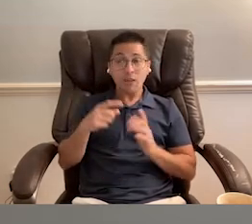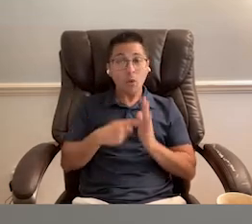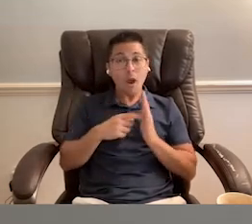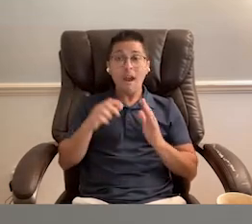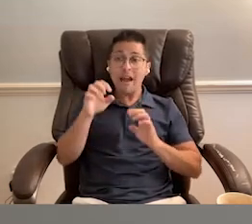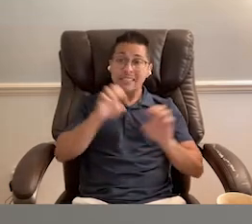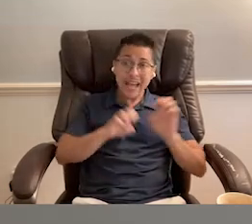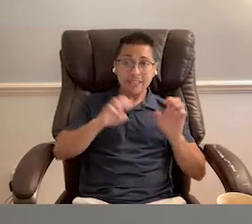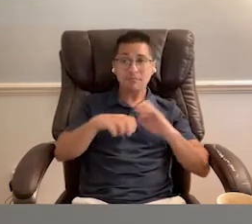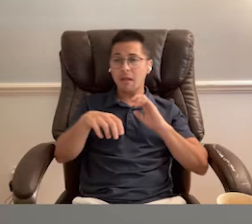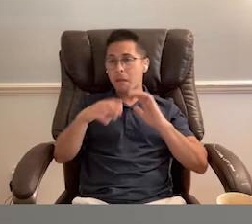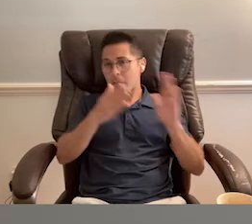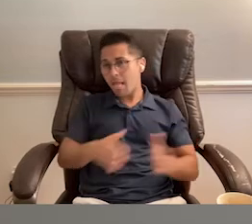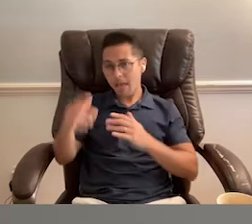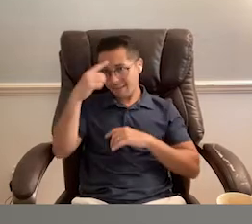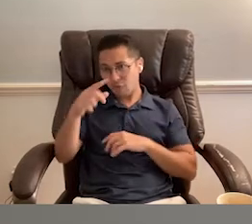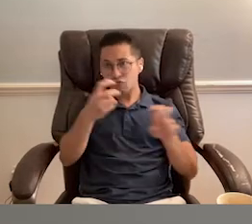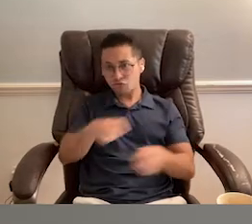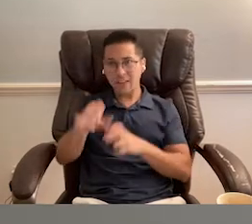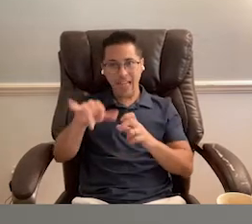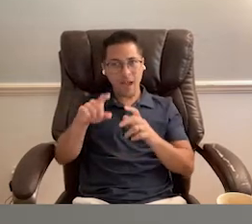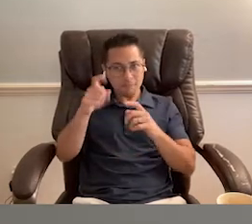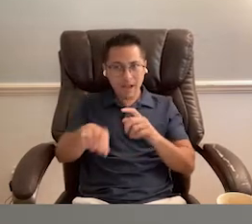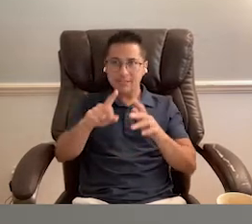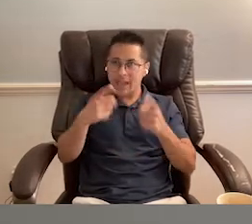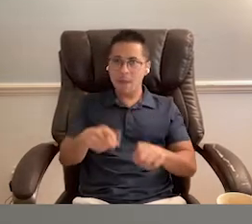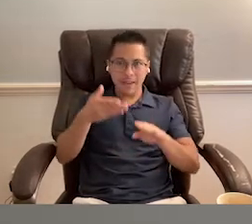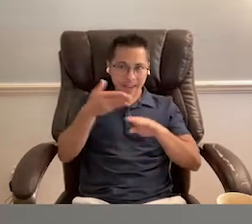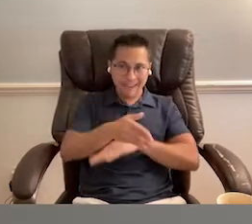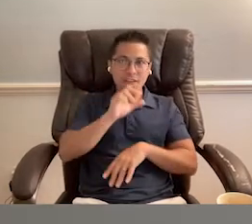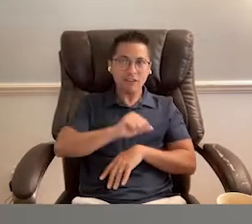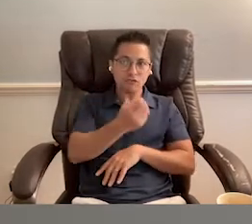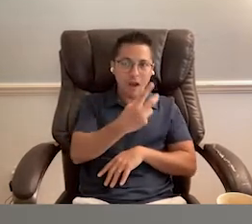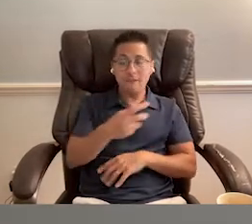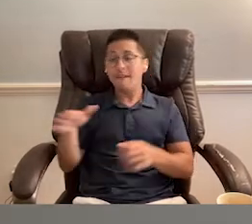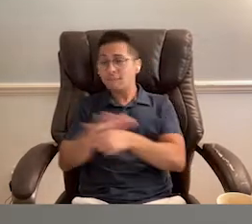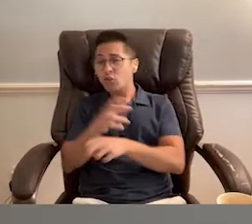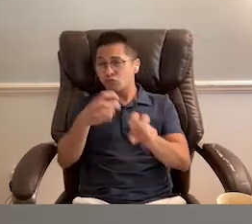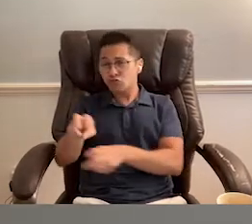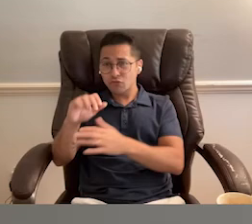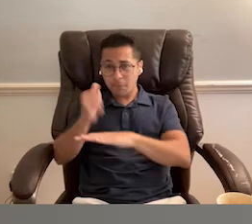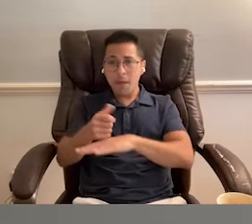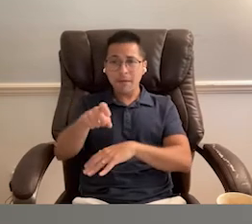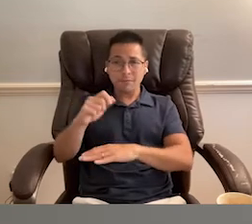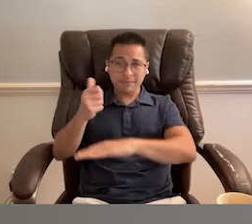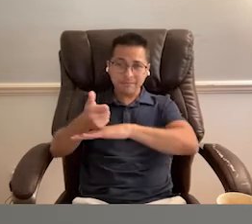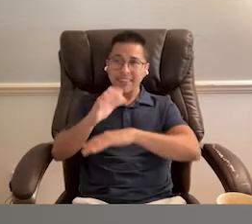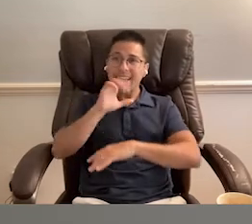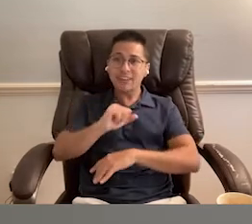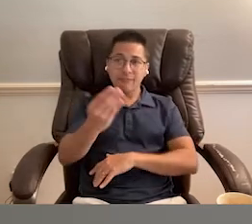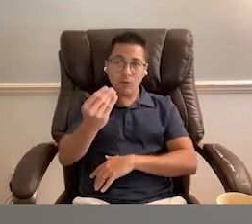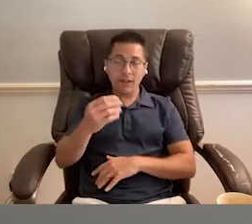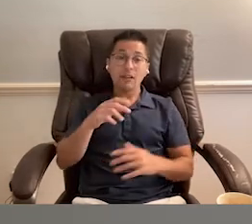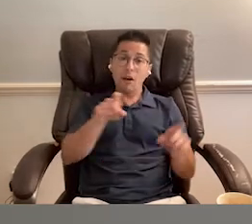required that assessments and planning for transition occur as of age 12, and then a full transition plan be in place at age 14. Also required Project